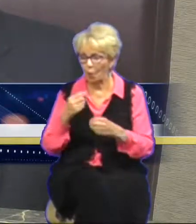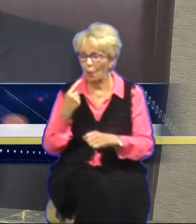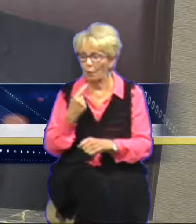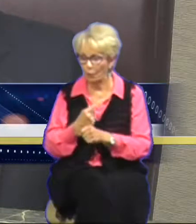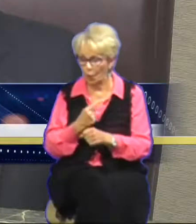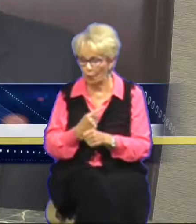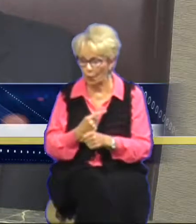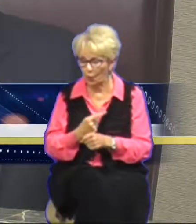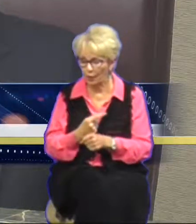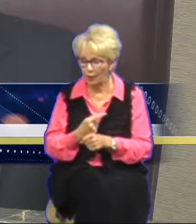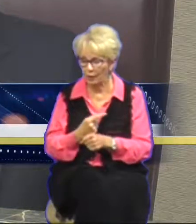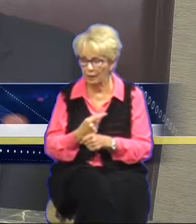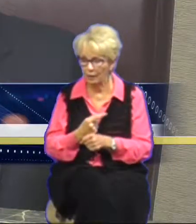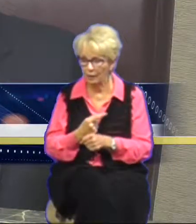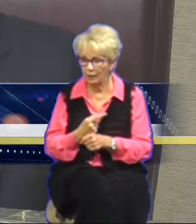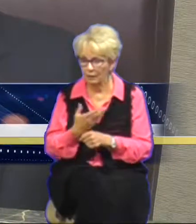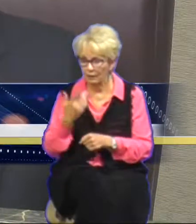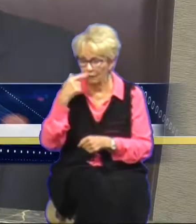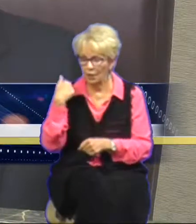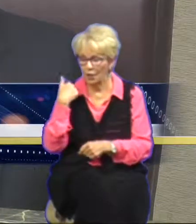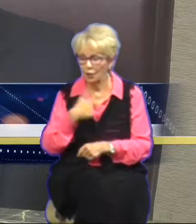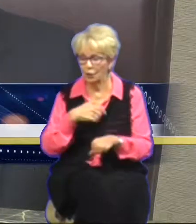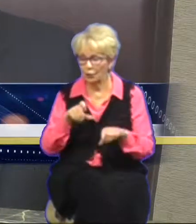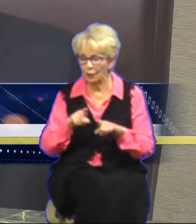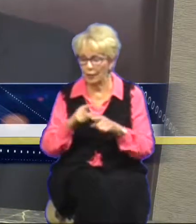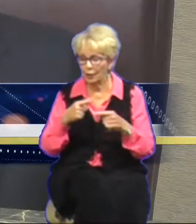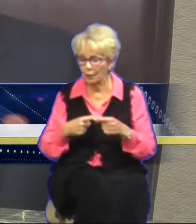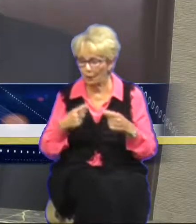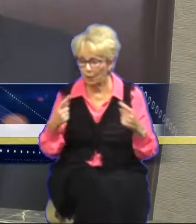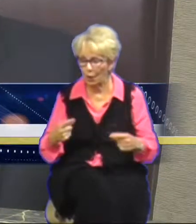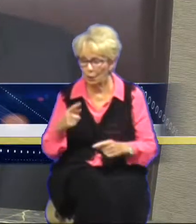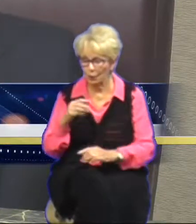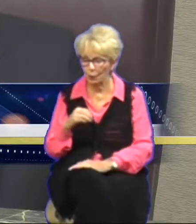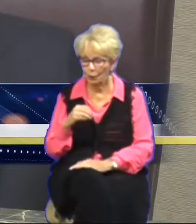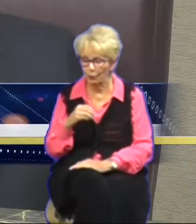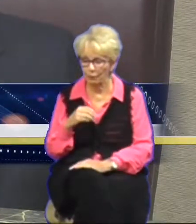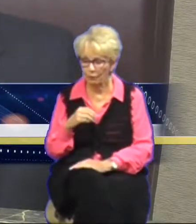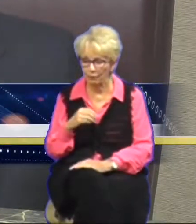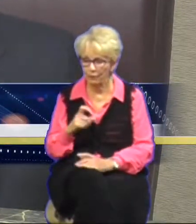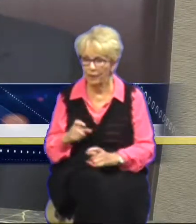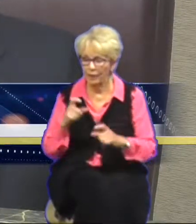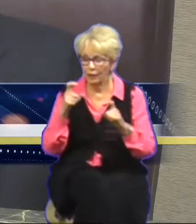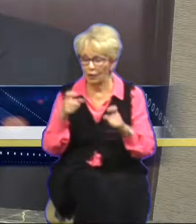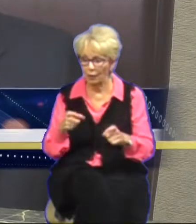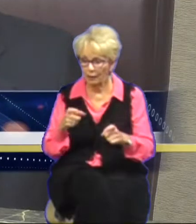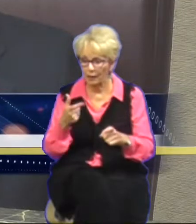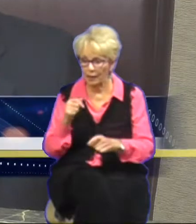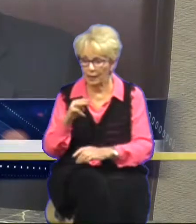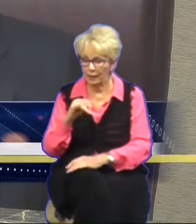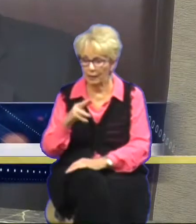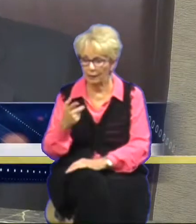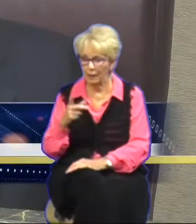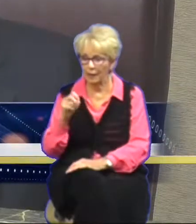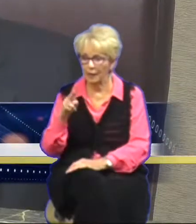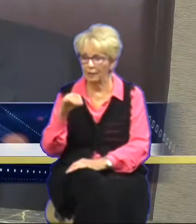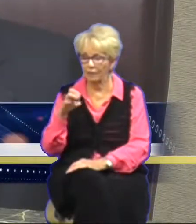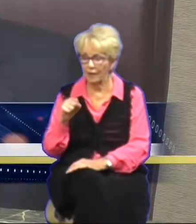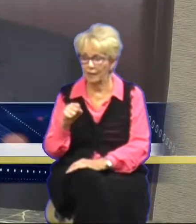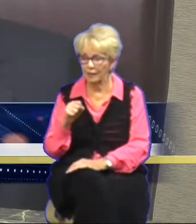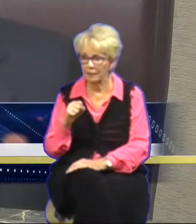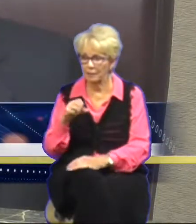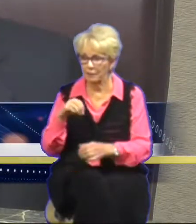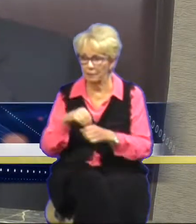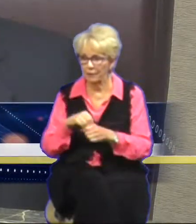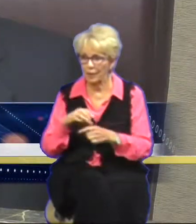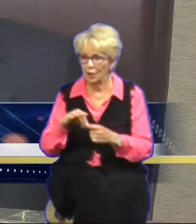appropriate thing for us to do as opposed to granting gaming devices